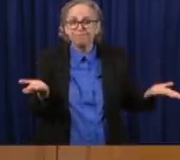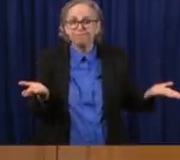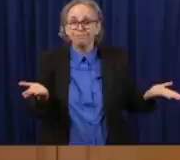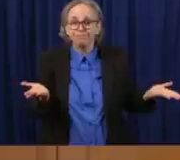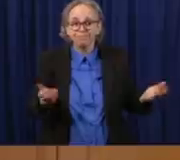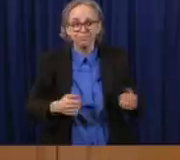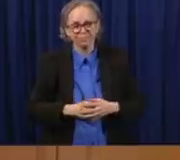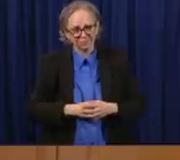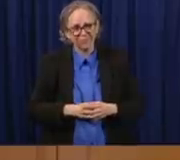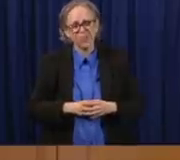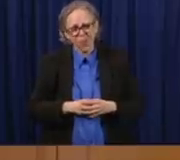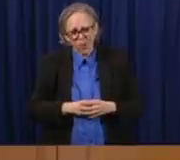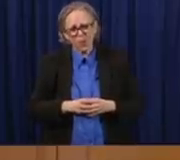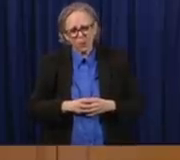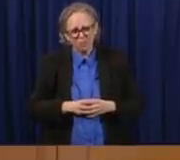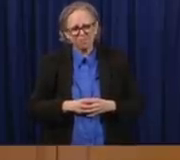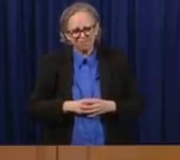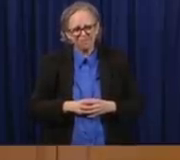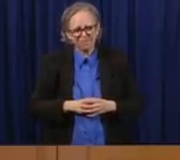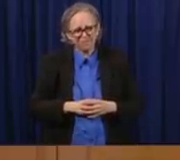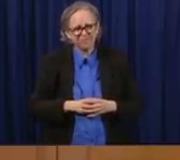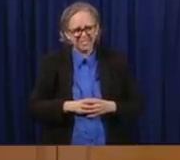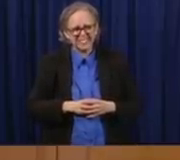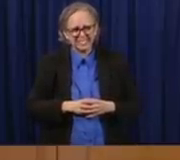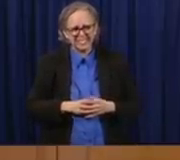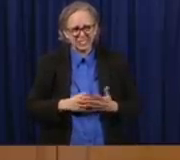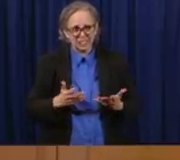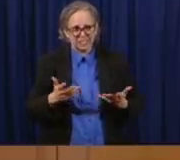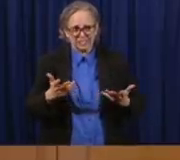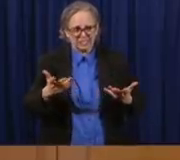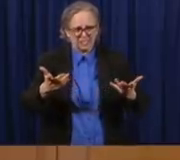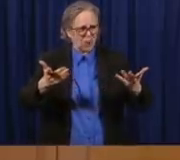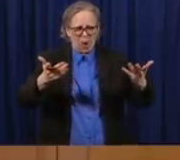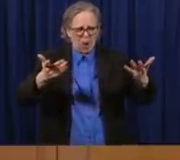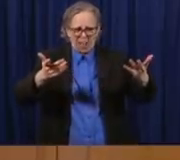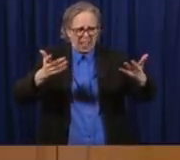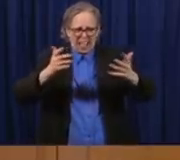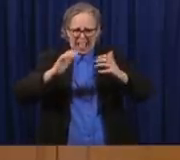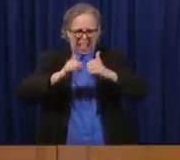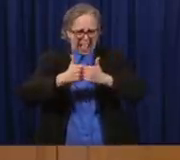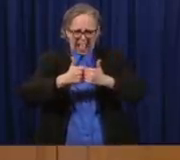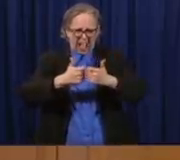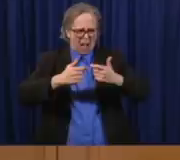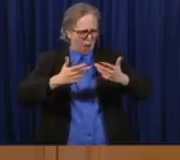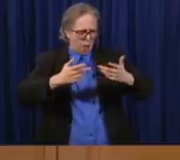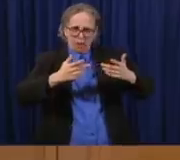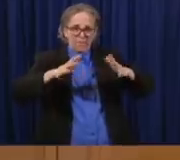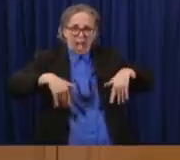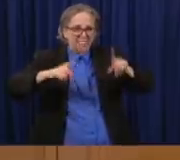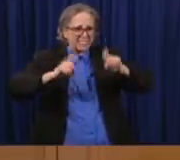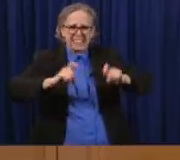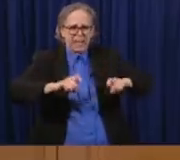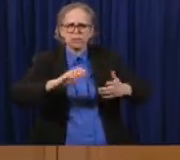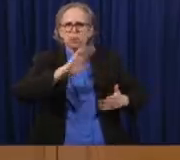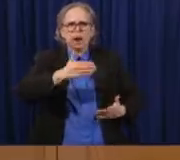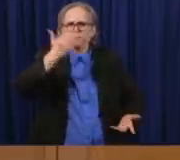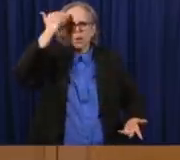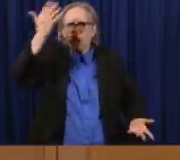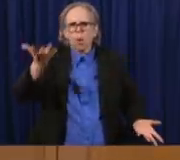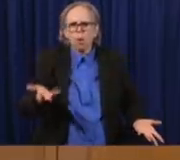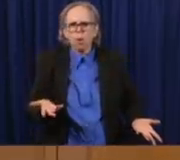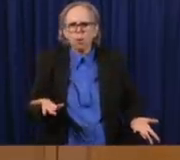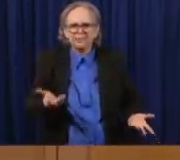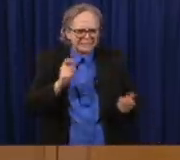we really, truly understand that. We have engaged the CDC. We have CDC folks here on